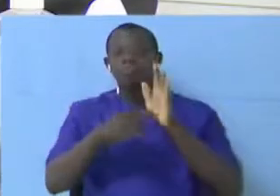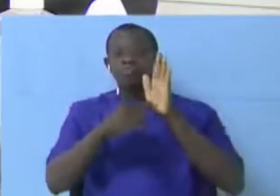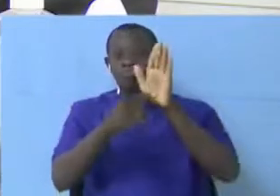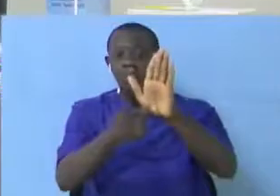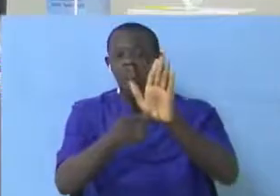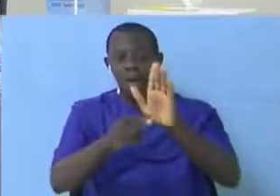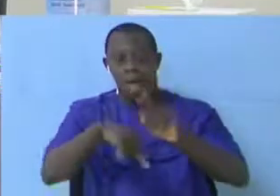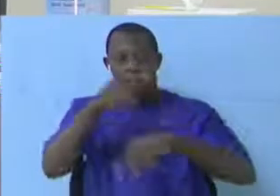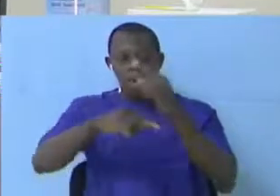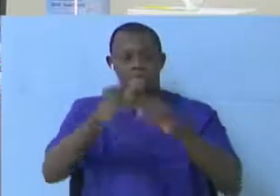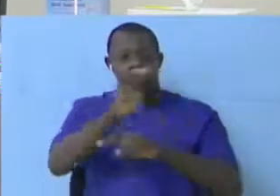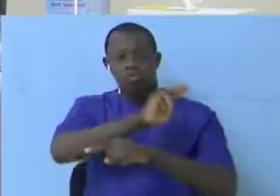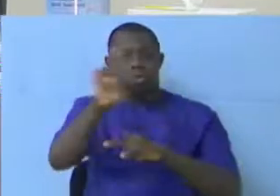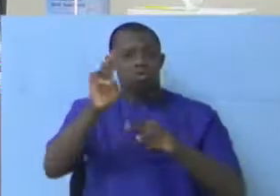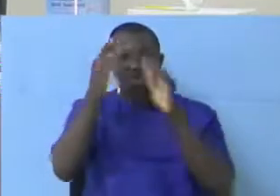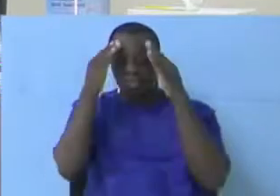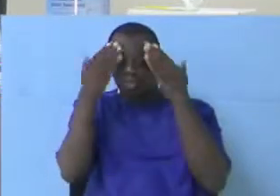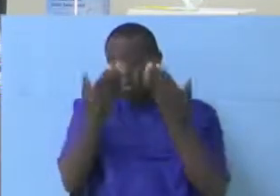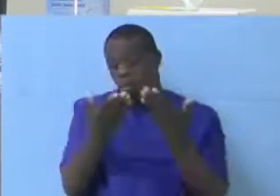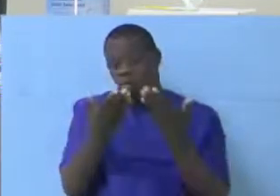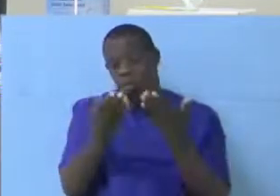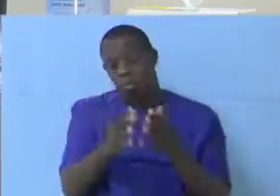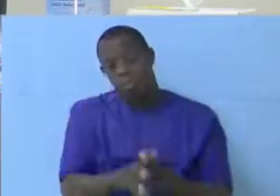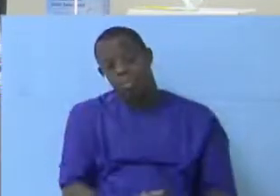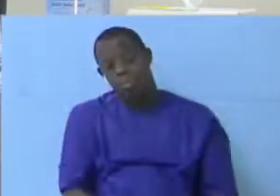indicating lack of knowledge